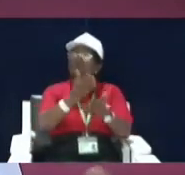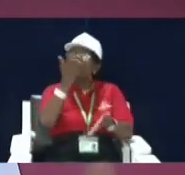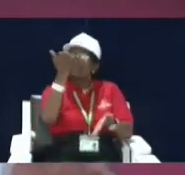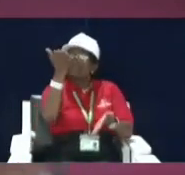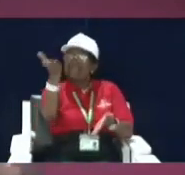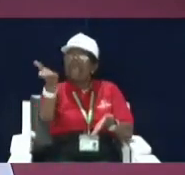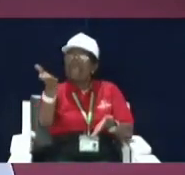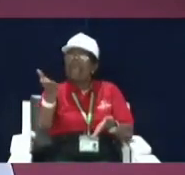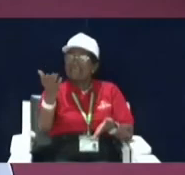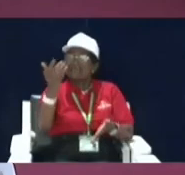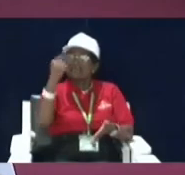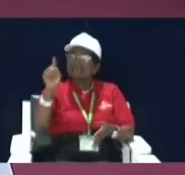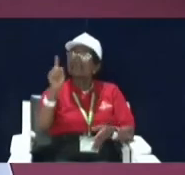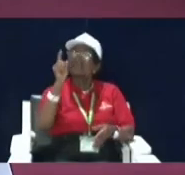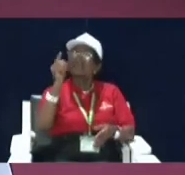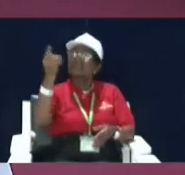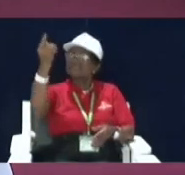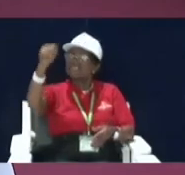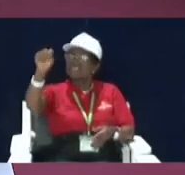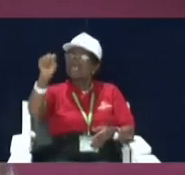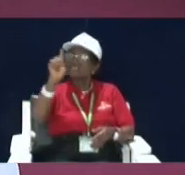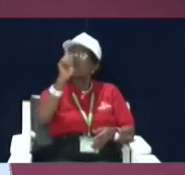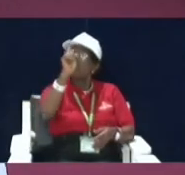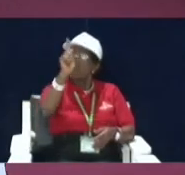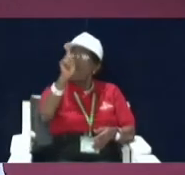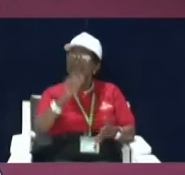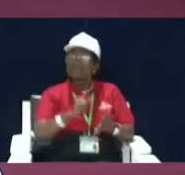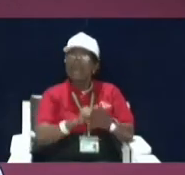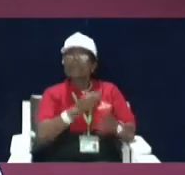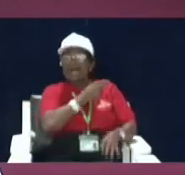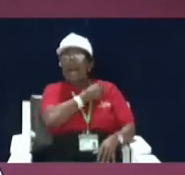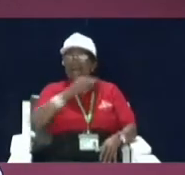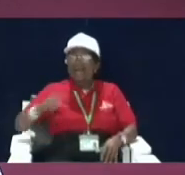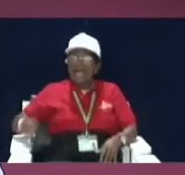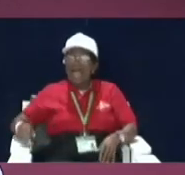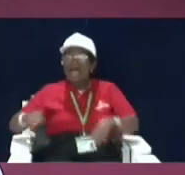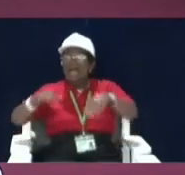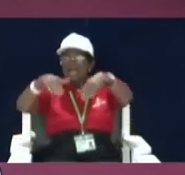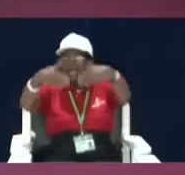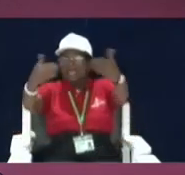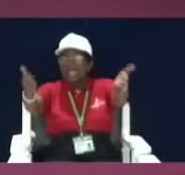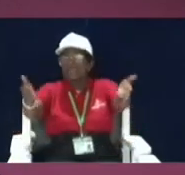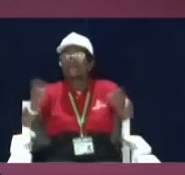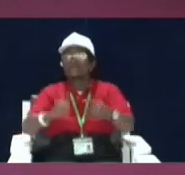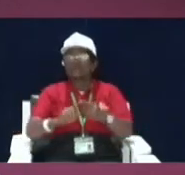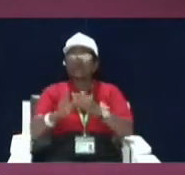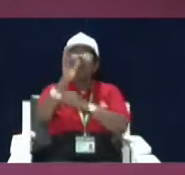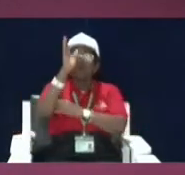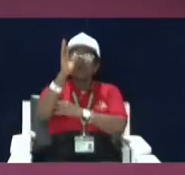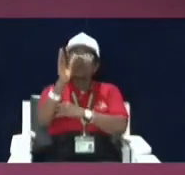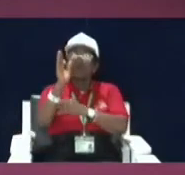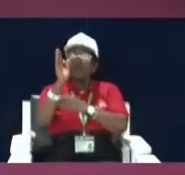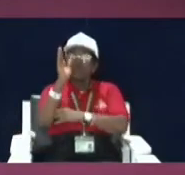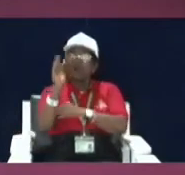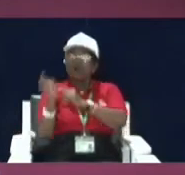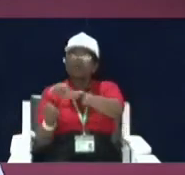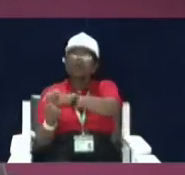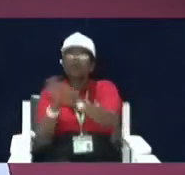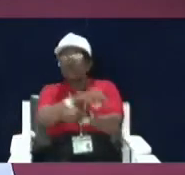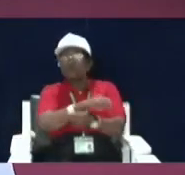The one that Anna gave to God, God turned to a prophet.